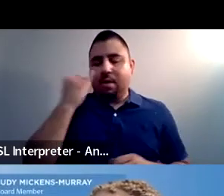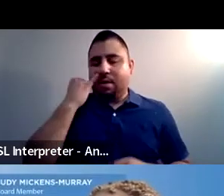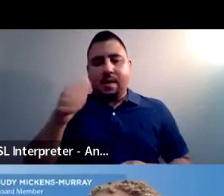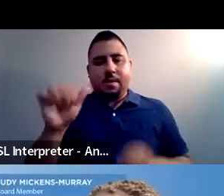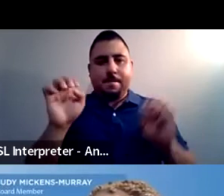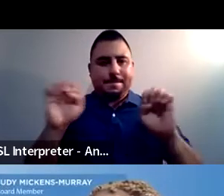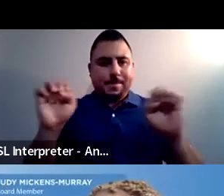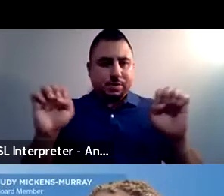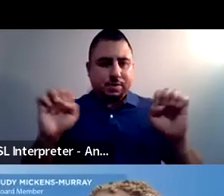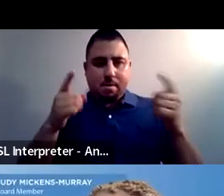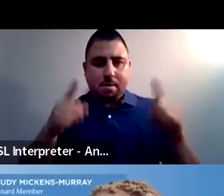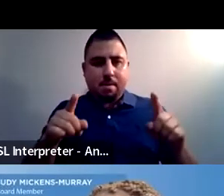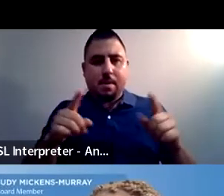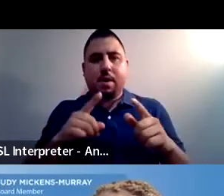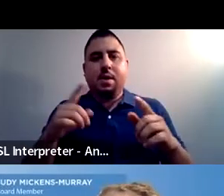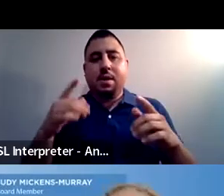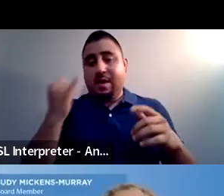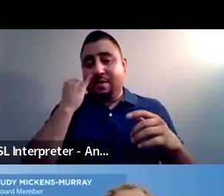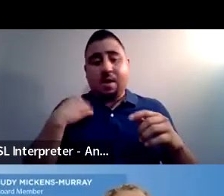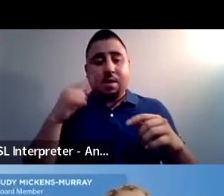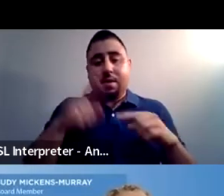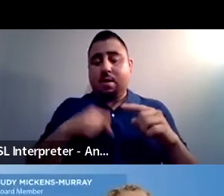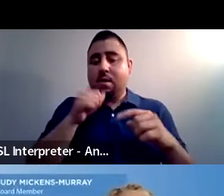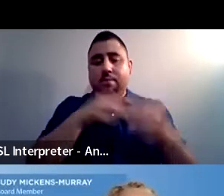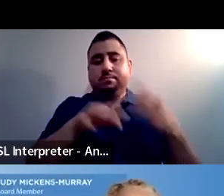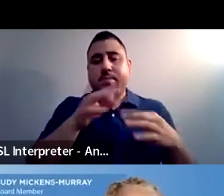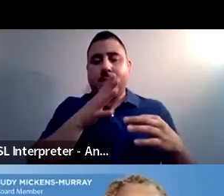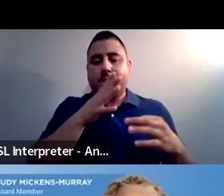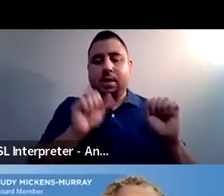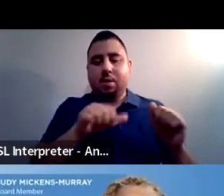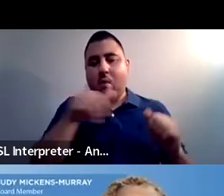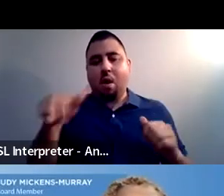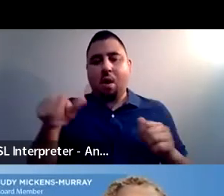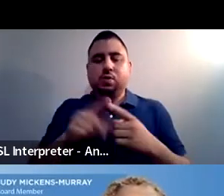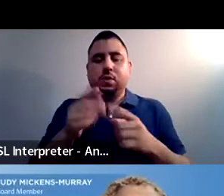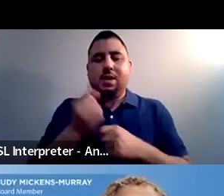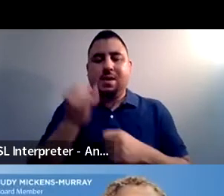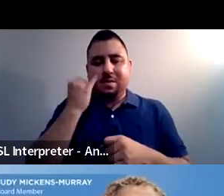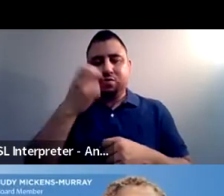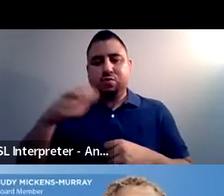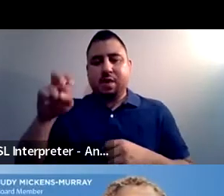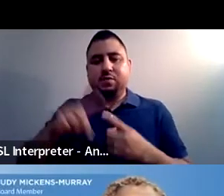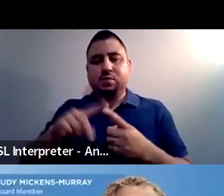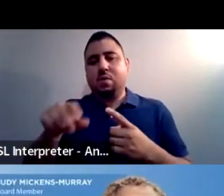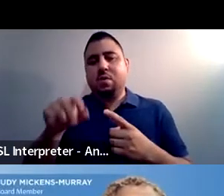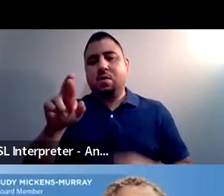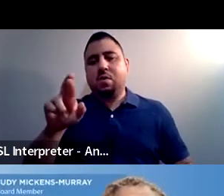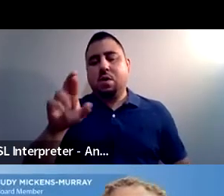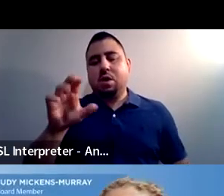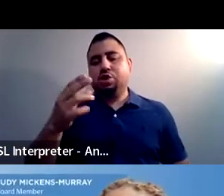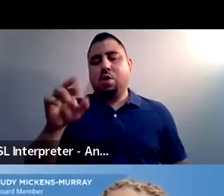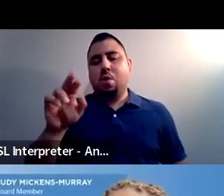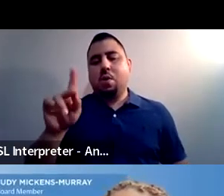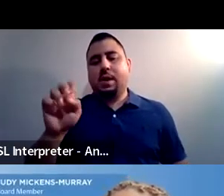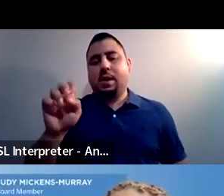is an emergency. And in the event that I cannot walk, my mother can walk to get him. If he were to transfer to Cherokee Lane, that's 15